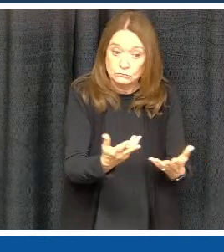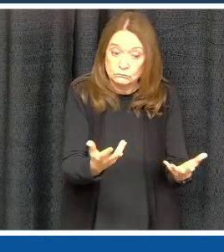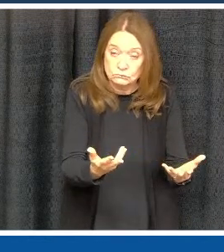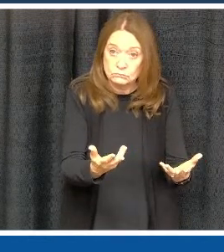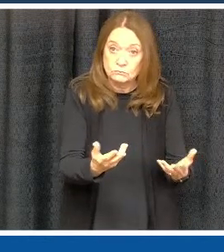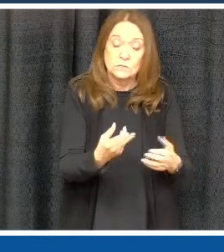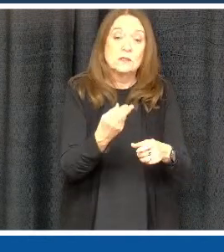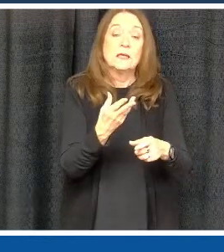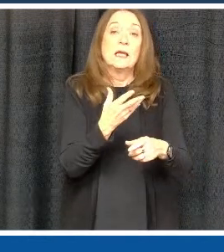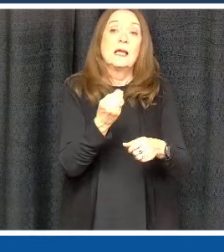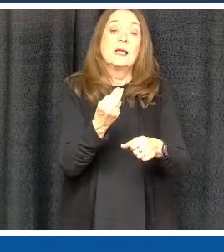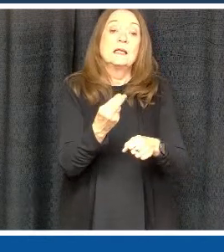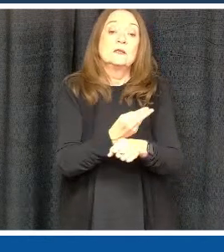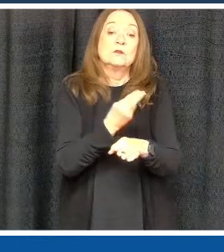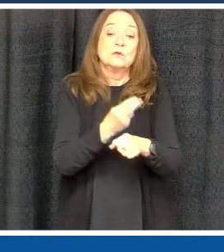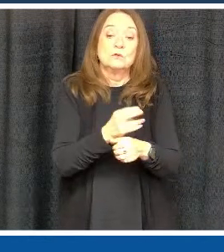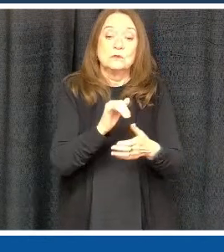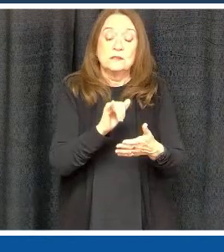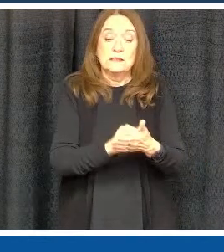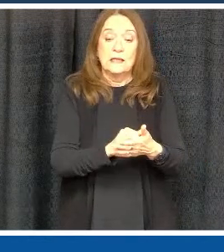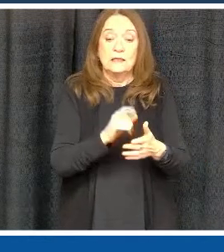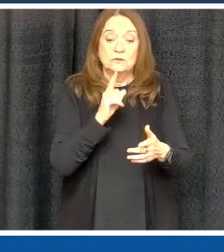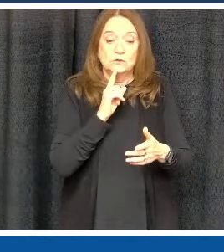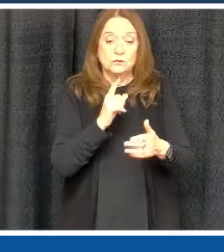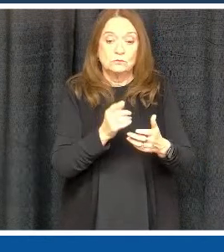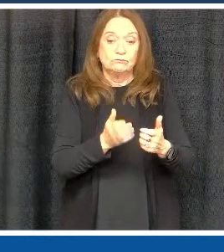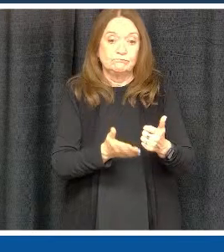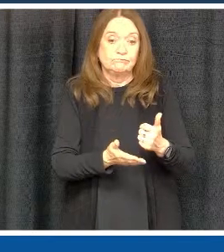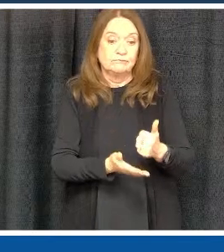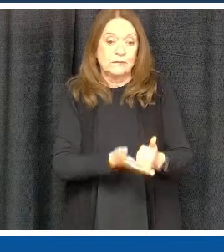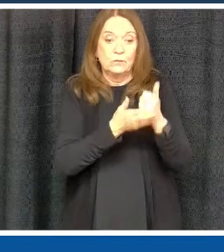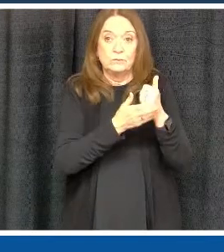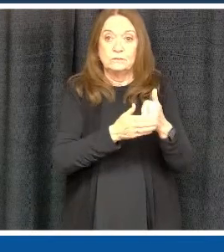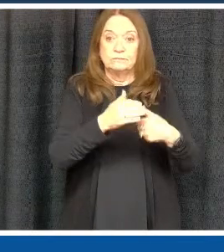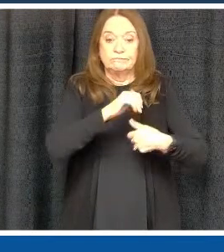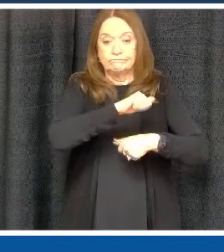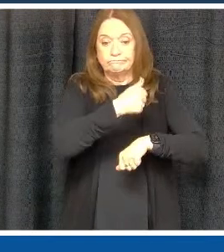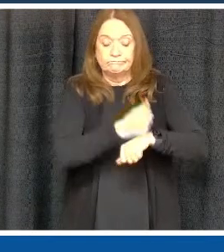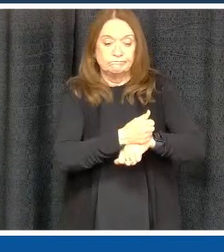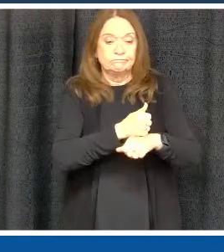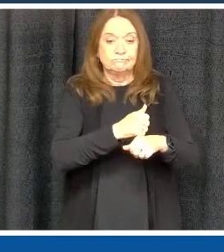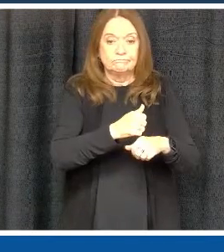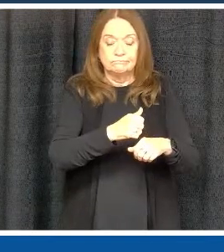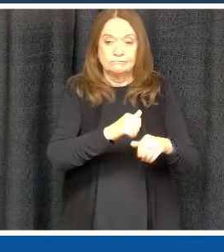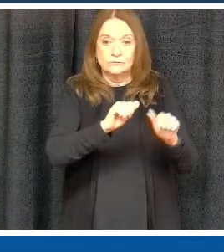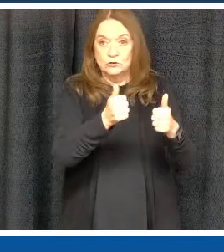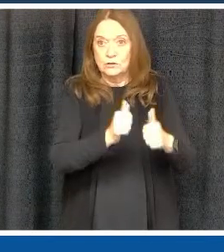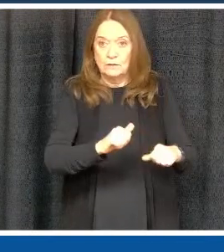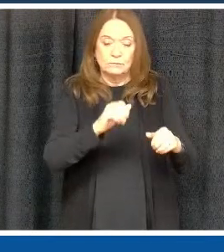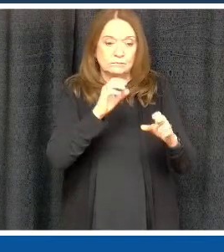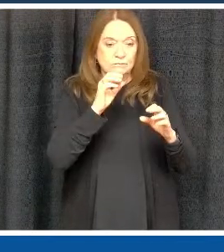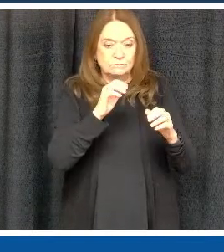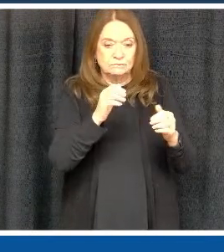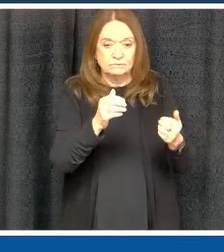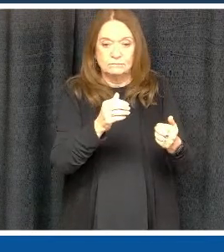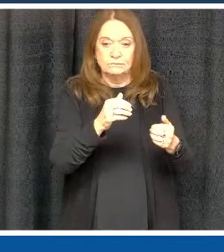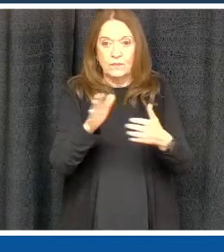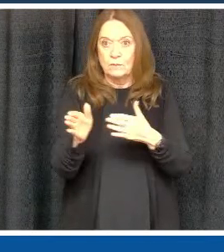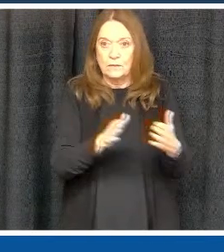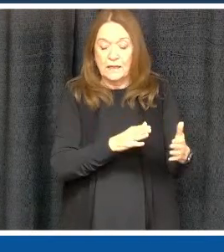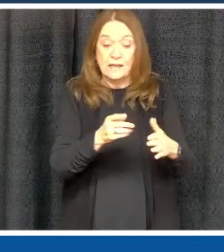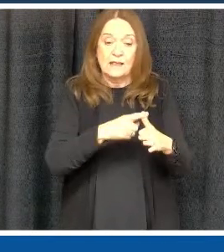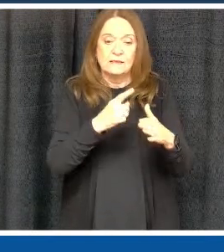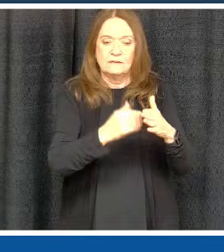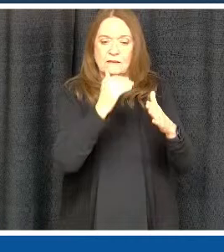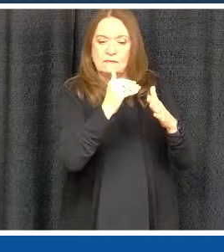uses those opinions to shape each other. We don't just take one opinion necessarily over another. We've taken all those opinions into account. And then it gives a list of how we